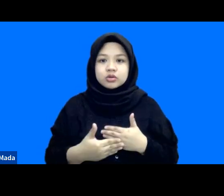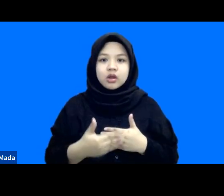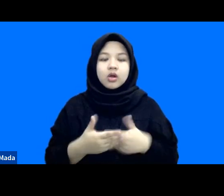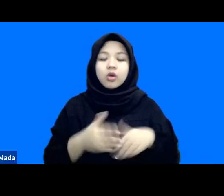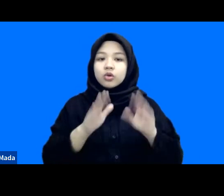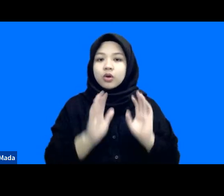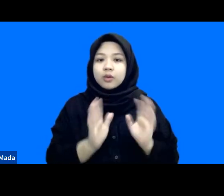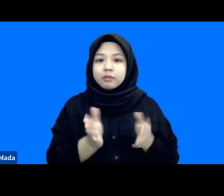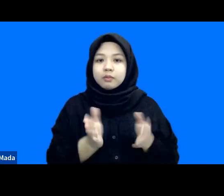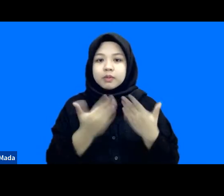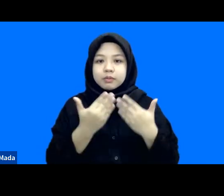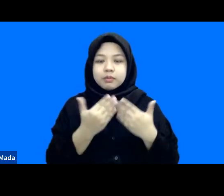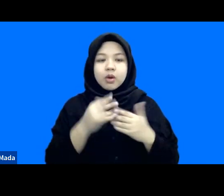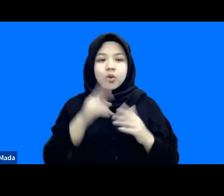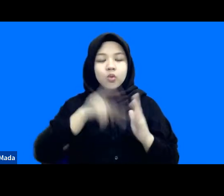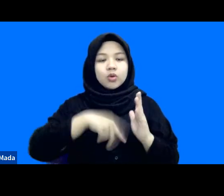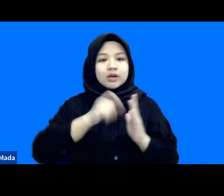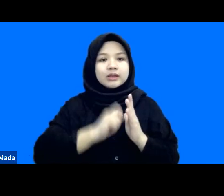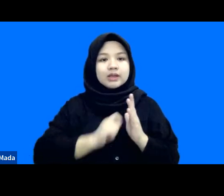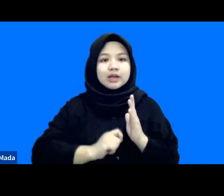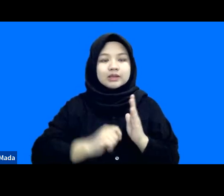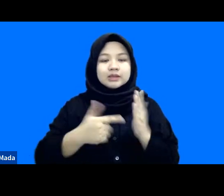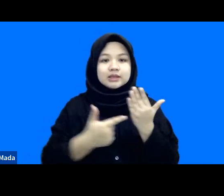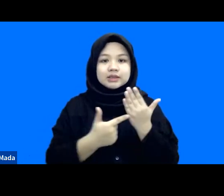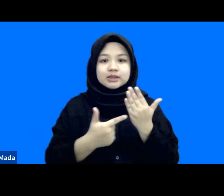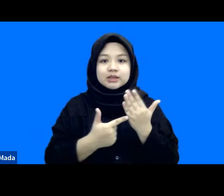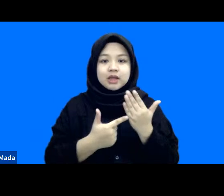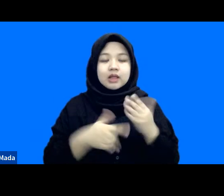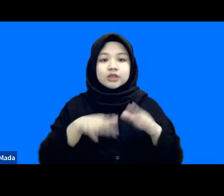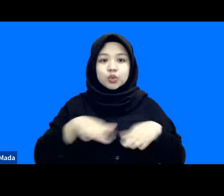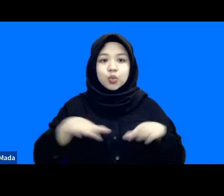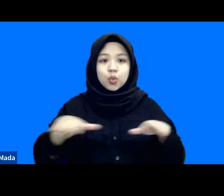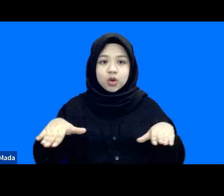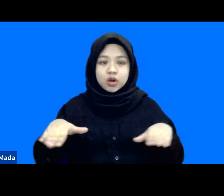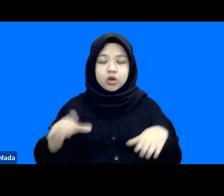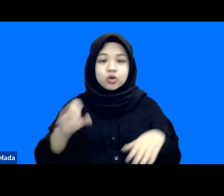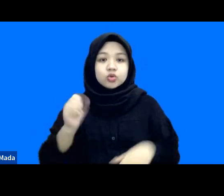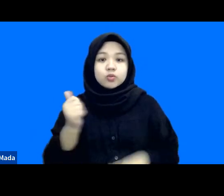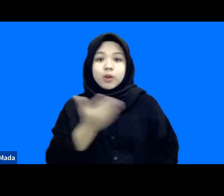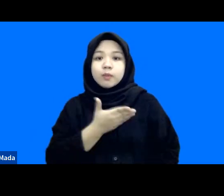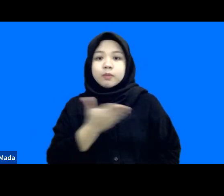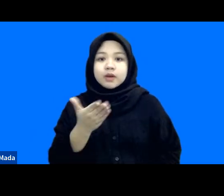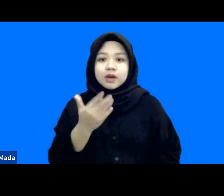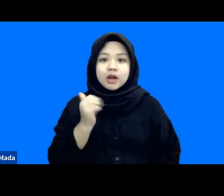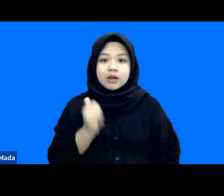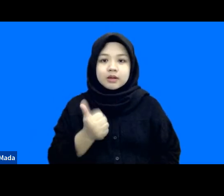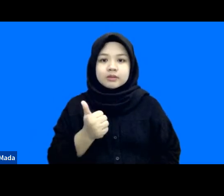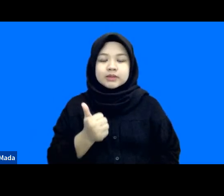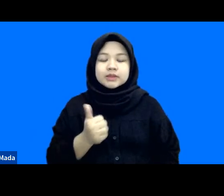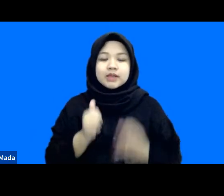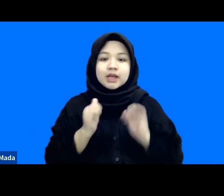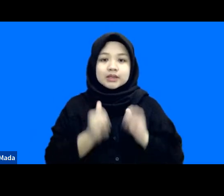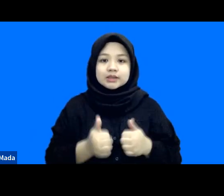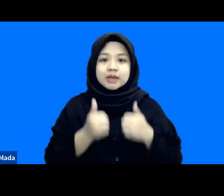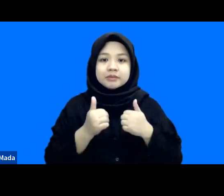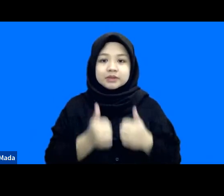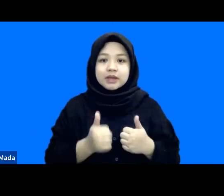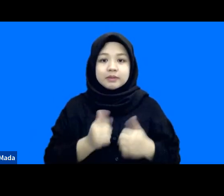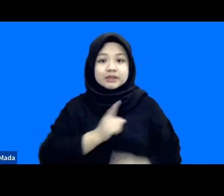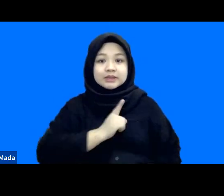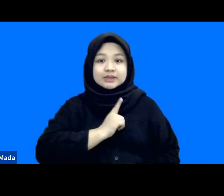literacies among students, so that they are prepared on how to protect